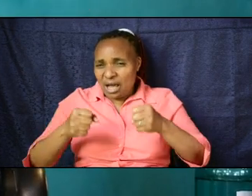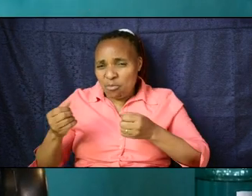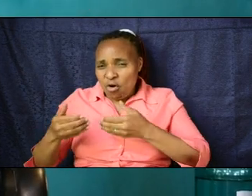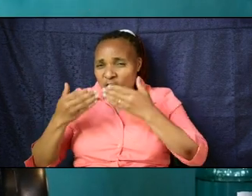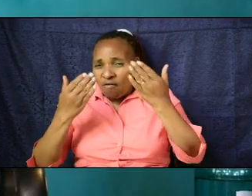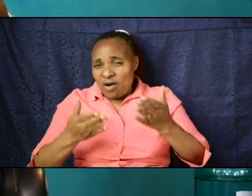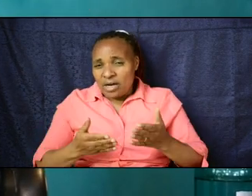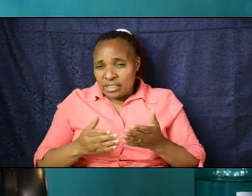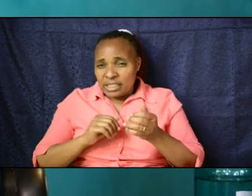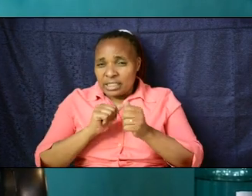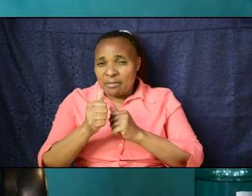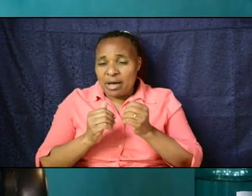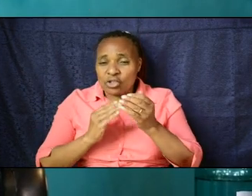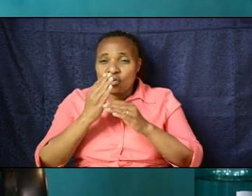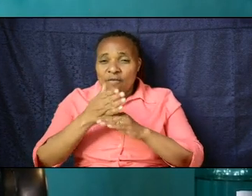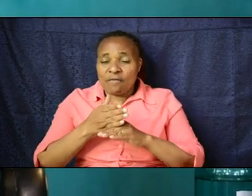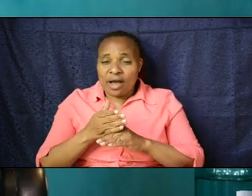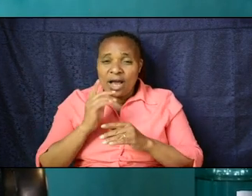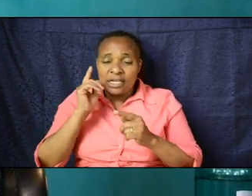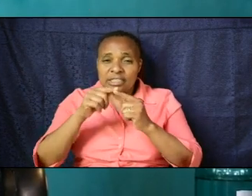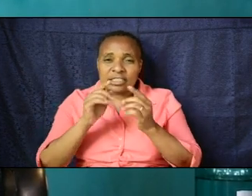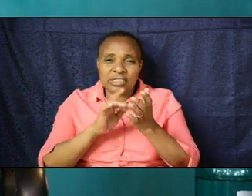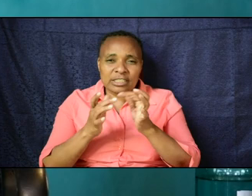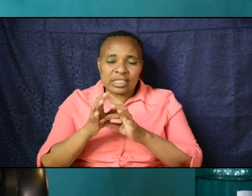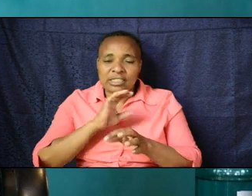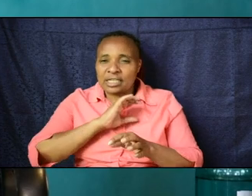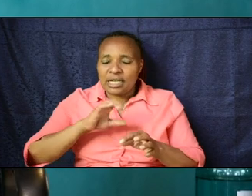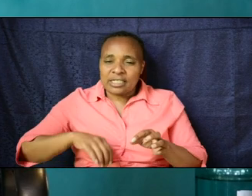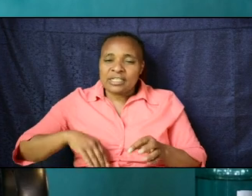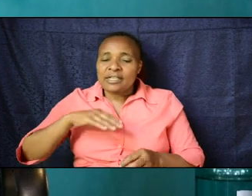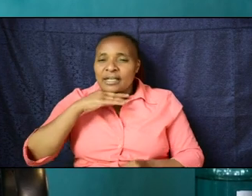Passover and Jesus Christ and the way he died. Okay?